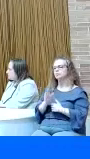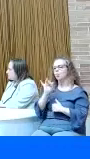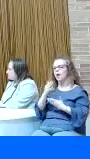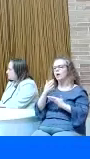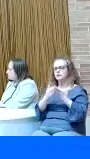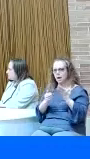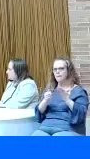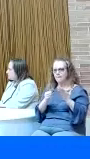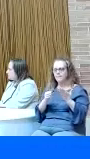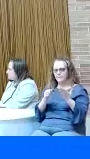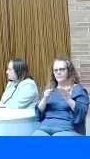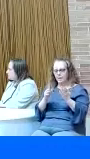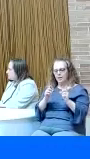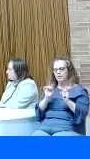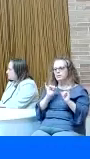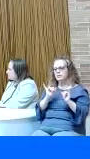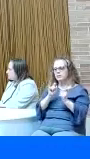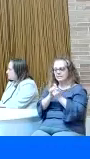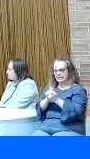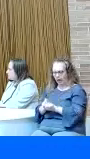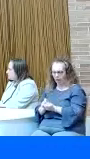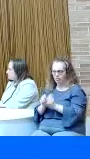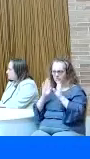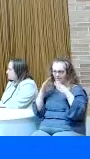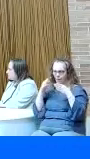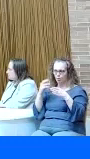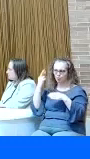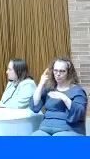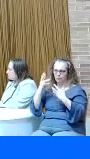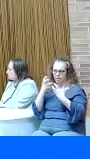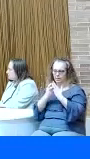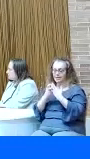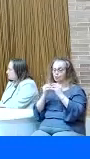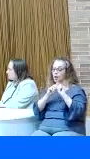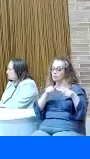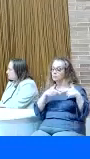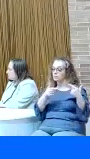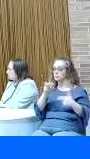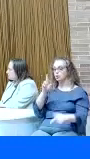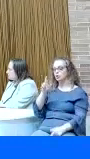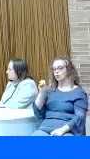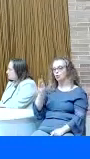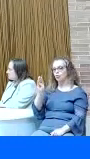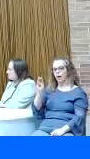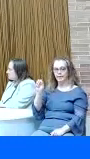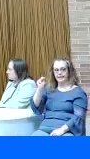get disability cases uh that focus on reasonable accommodation so with that I'll turn it back over to